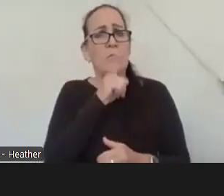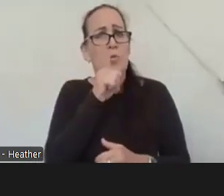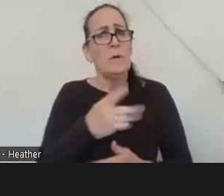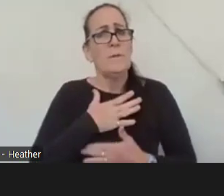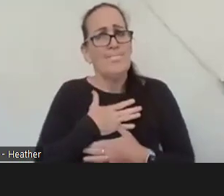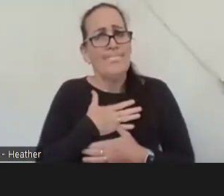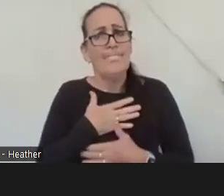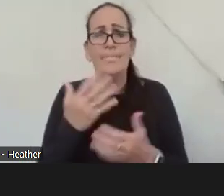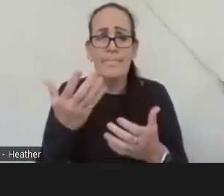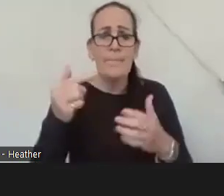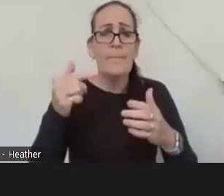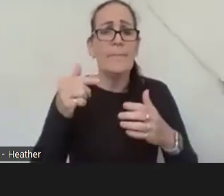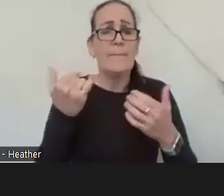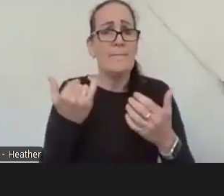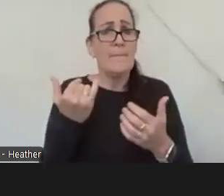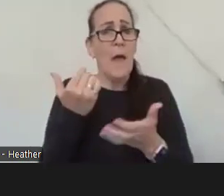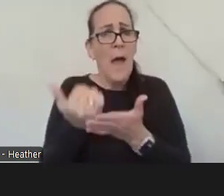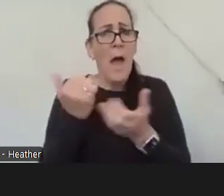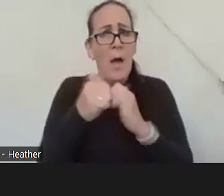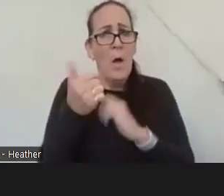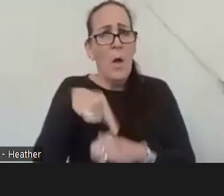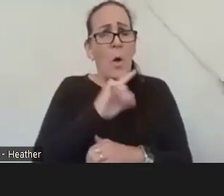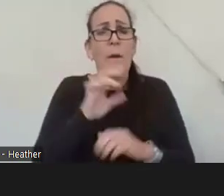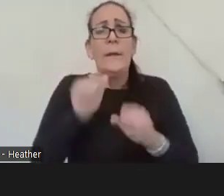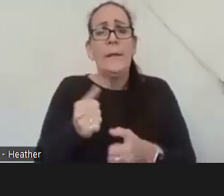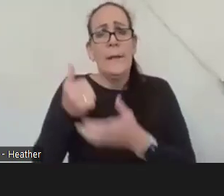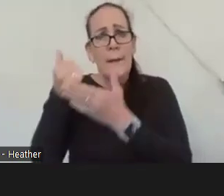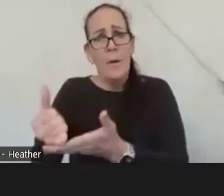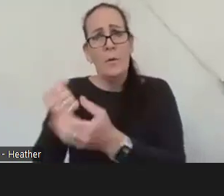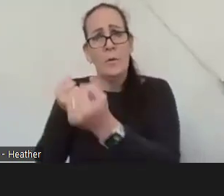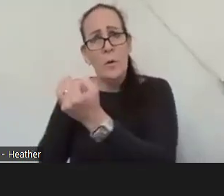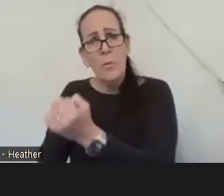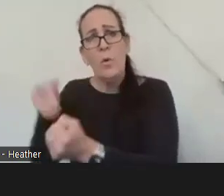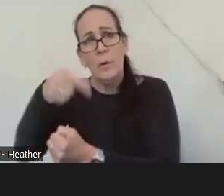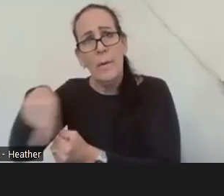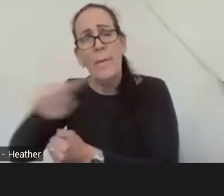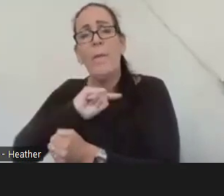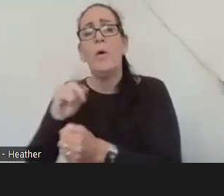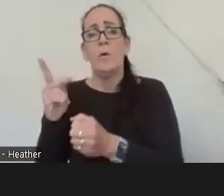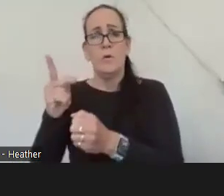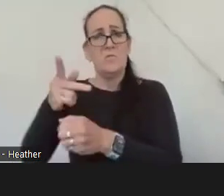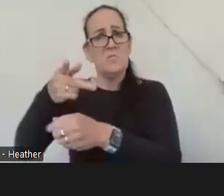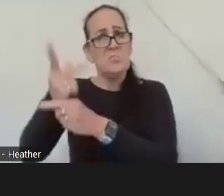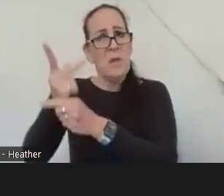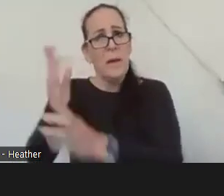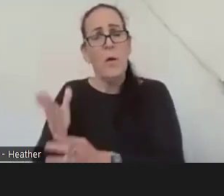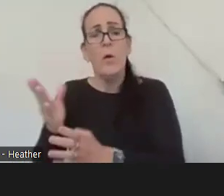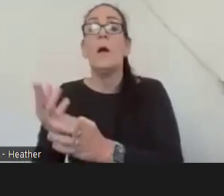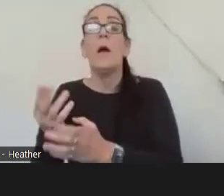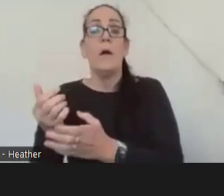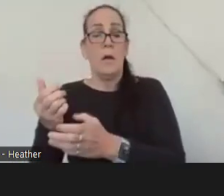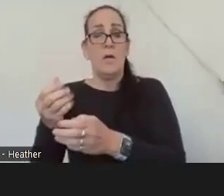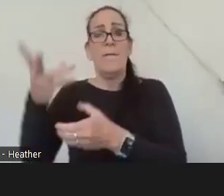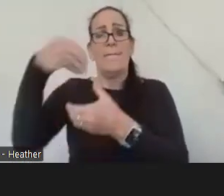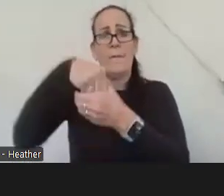how we're going to funnel people to this training and into